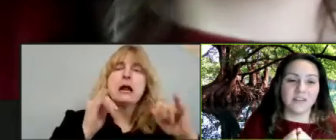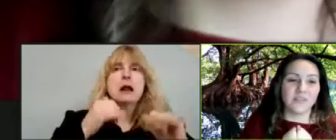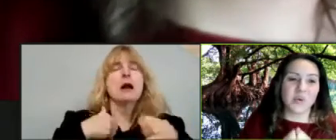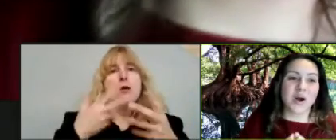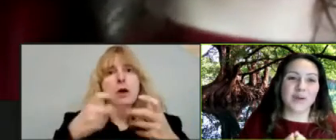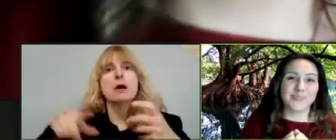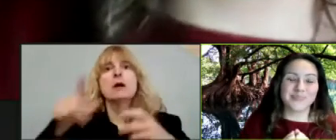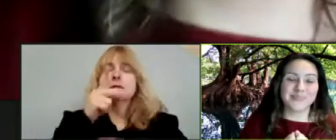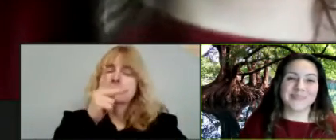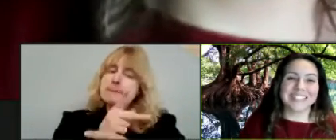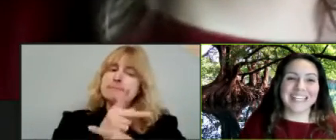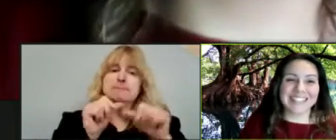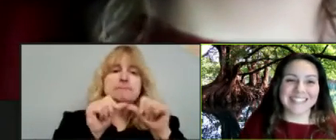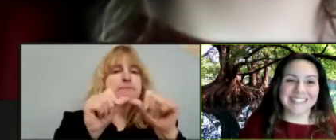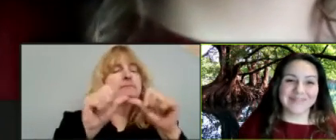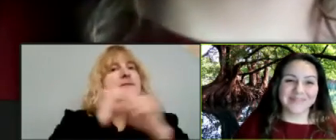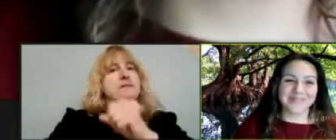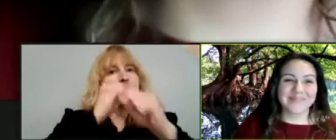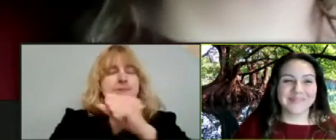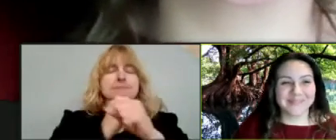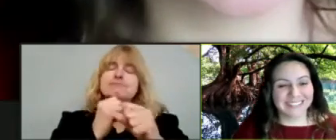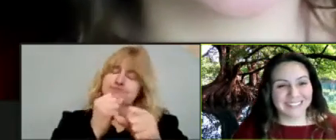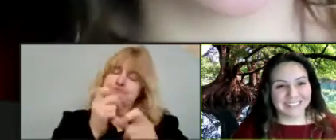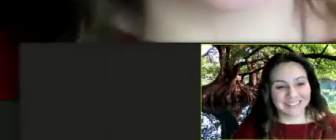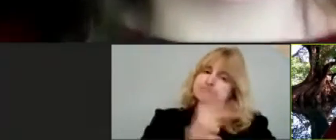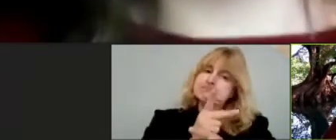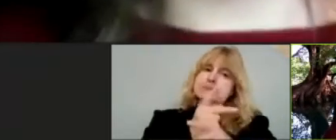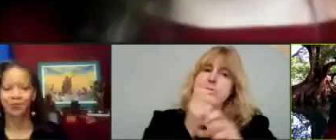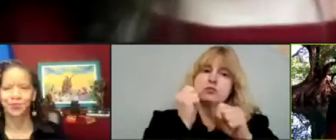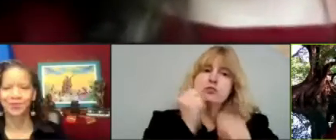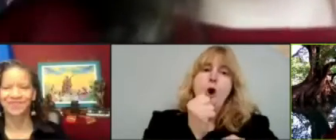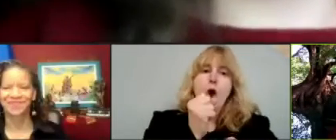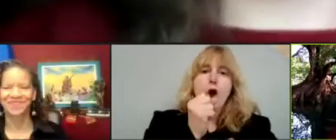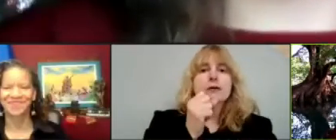I love you all. Gracias.